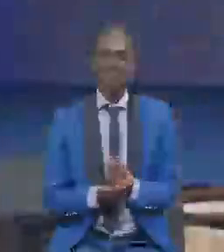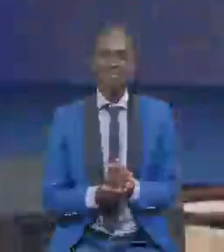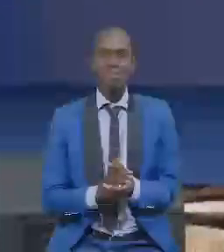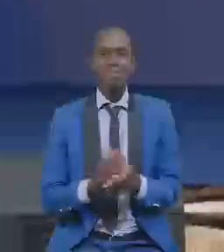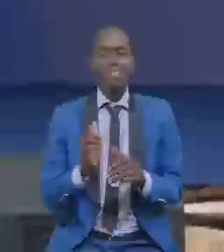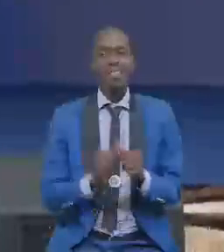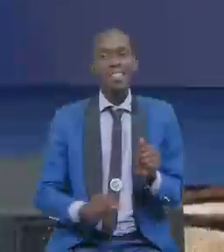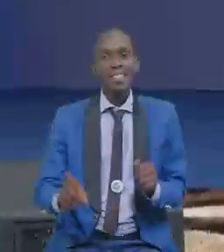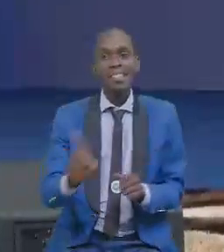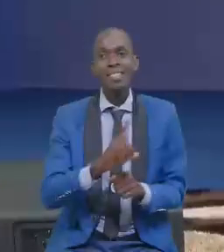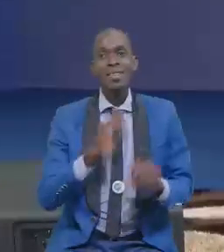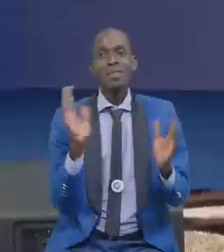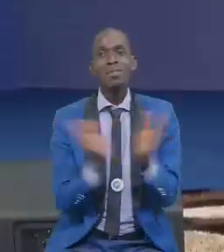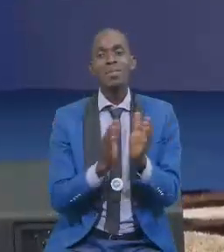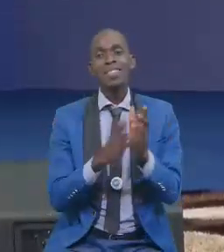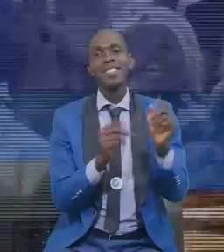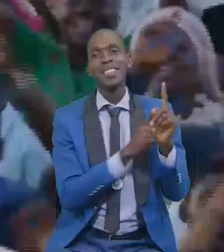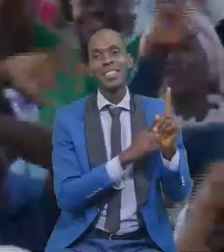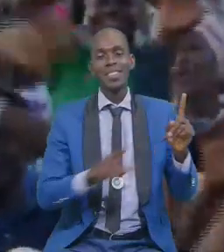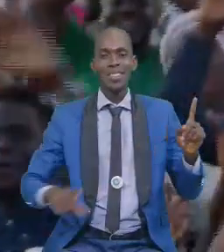Everybody, praise the Lord.